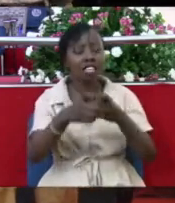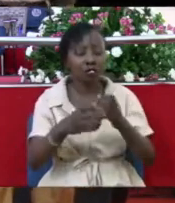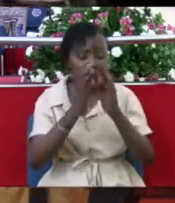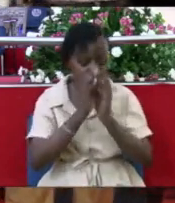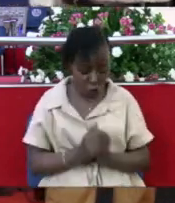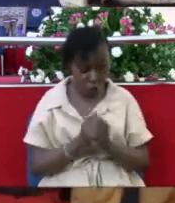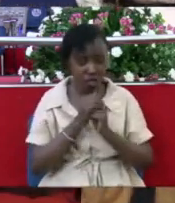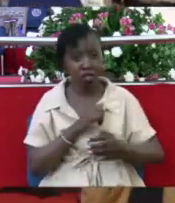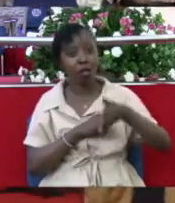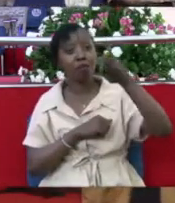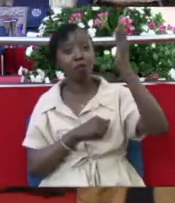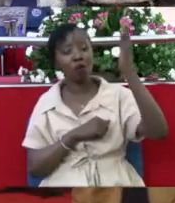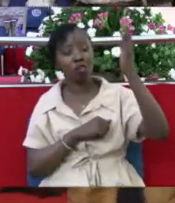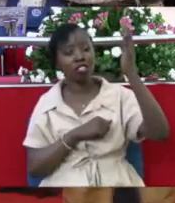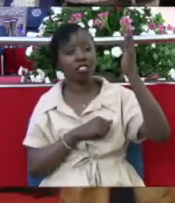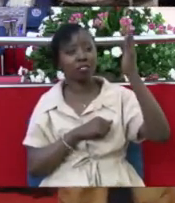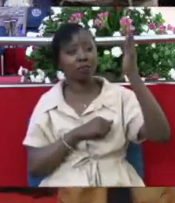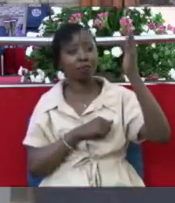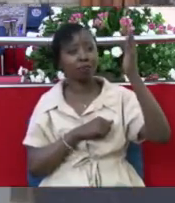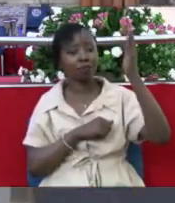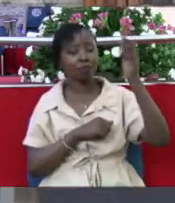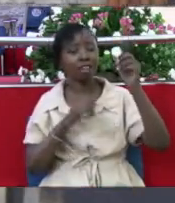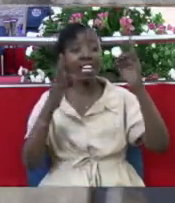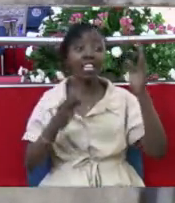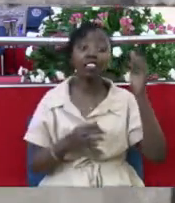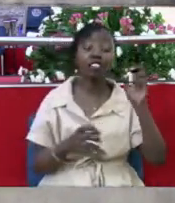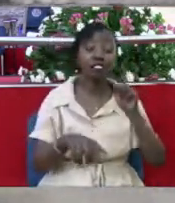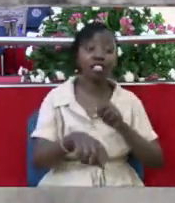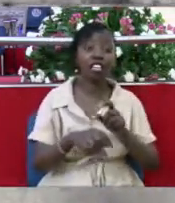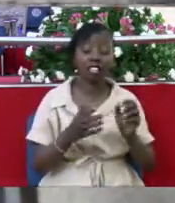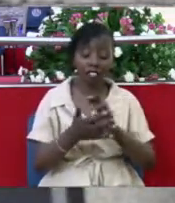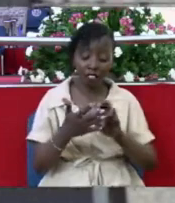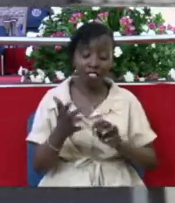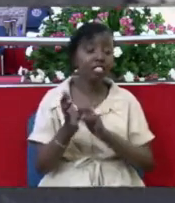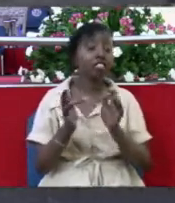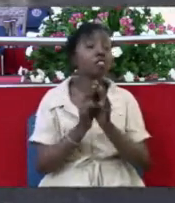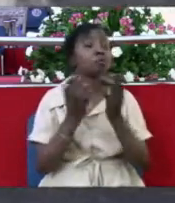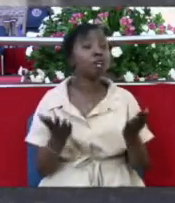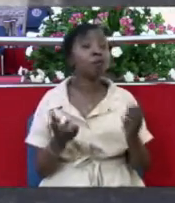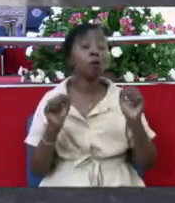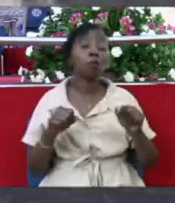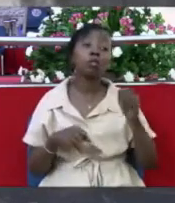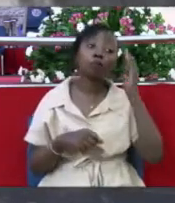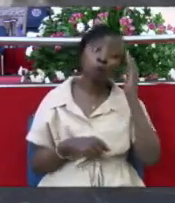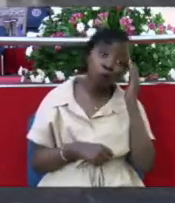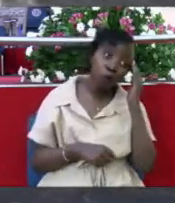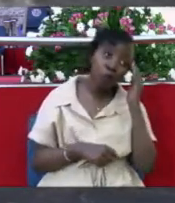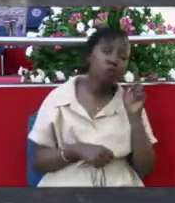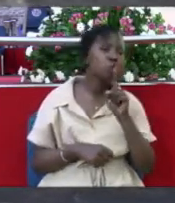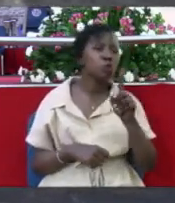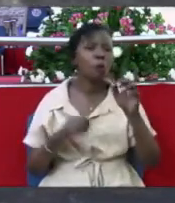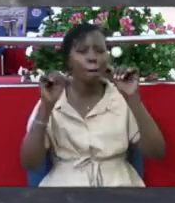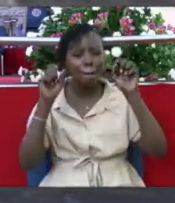And you would take it as a privilege if you read your what? Na utaweza kuichukulia hivyo kama utasoma. Oh, you need to love your Bible. Oh, penda